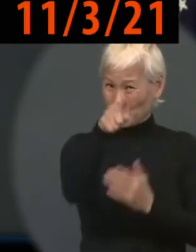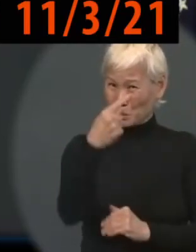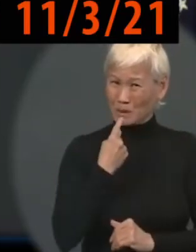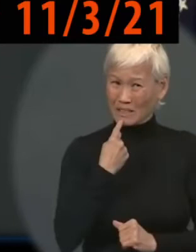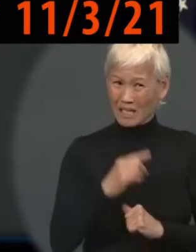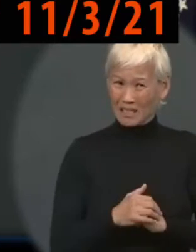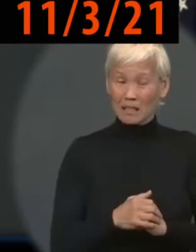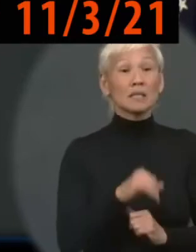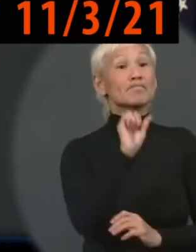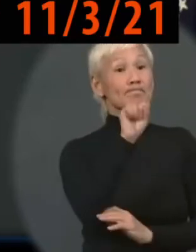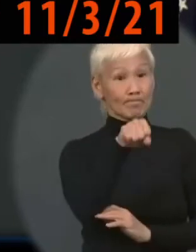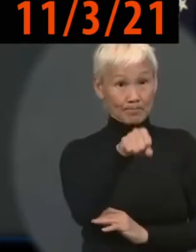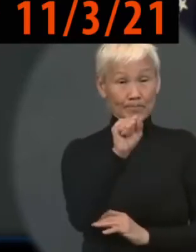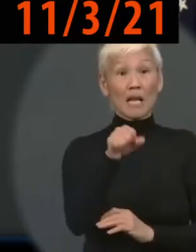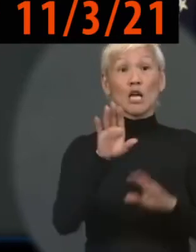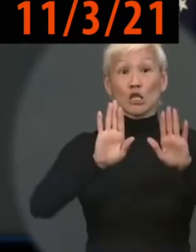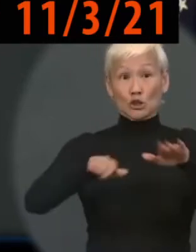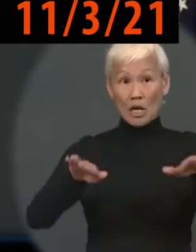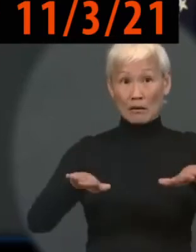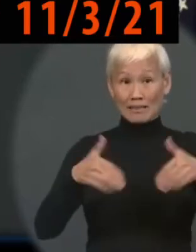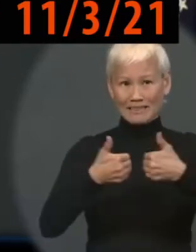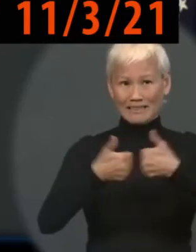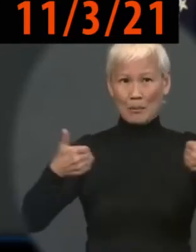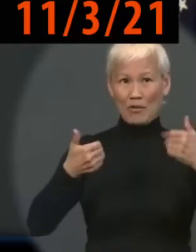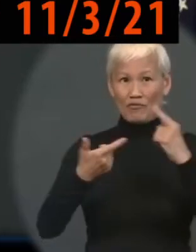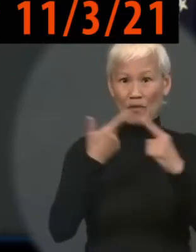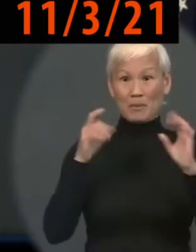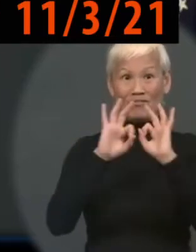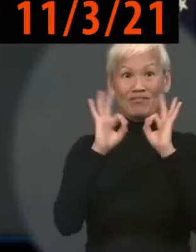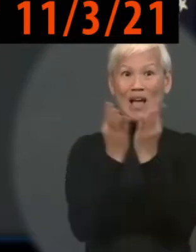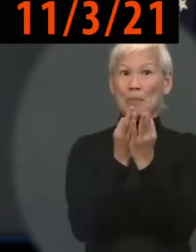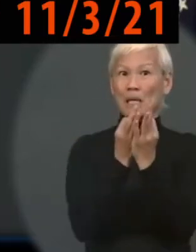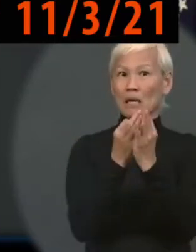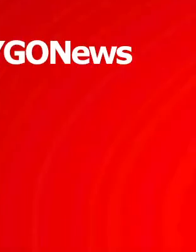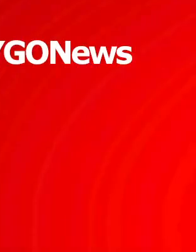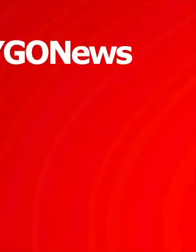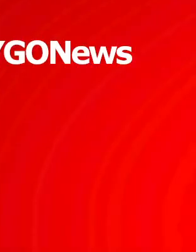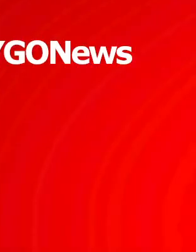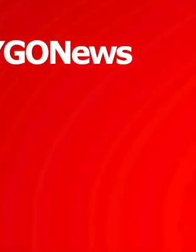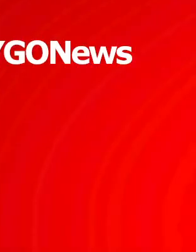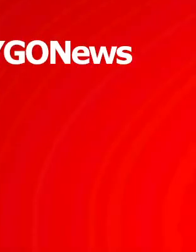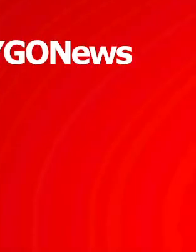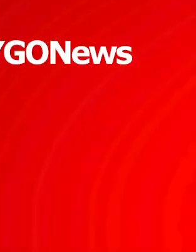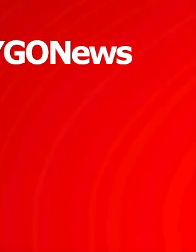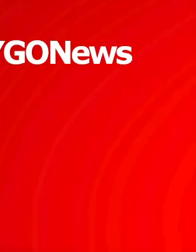from a family member at the border under the last administration. That's not going to happen.